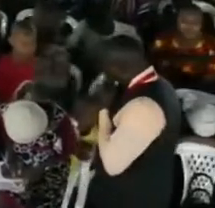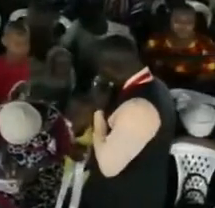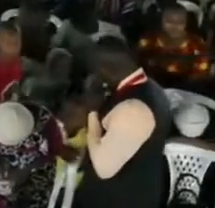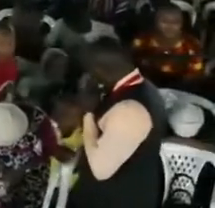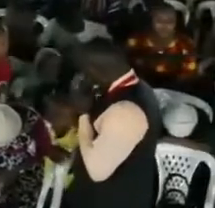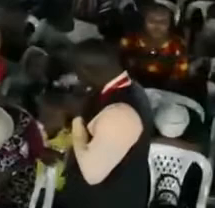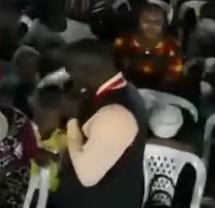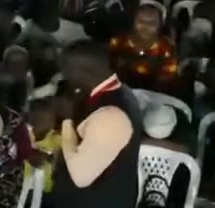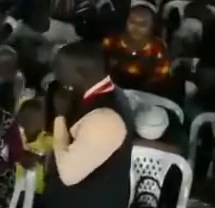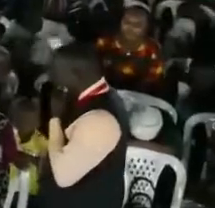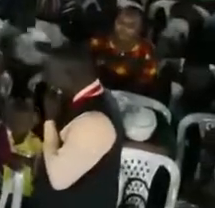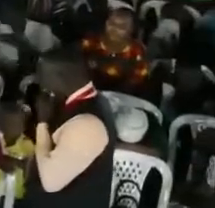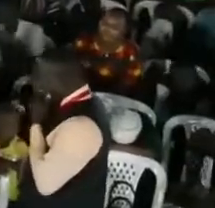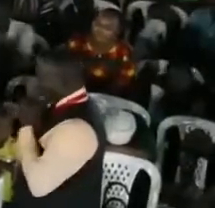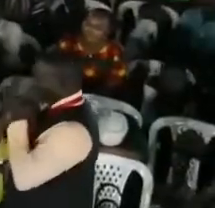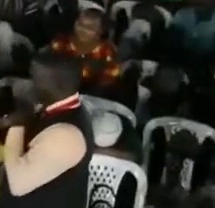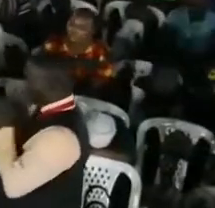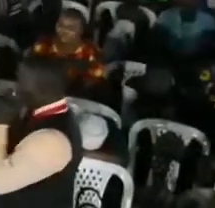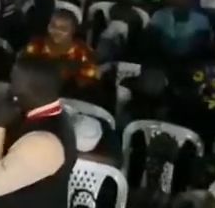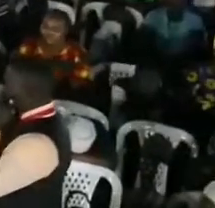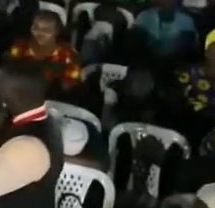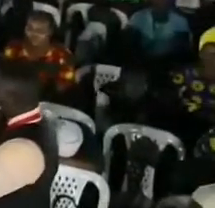and check it up.